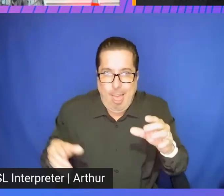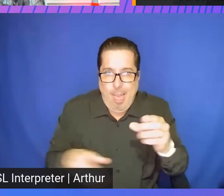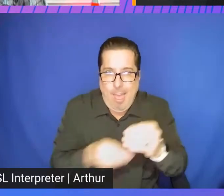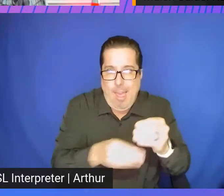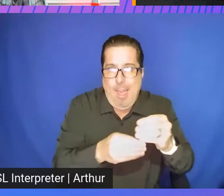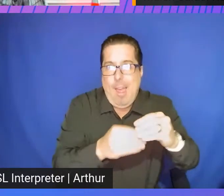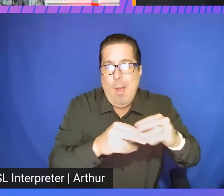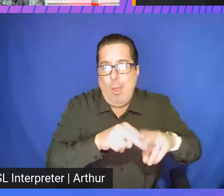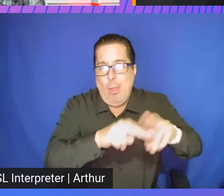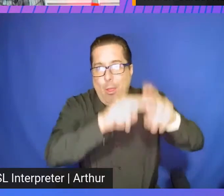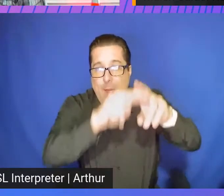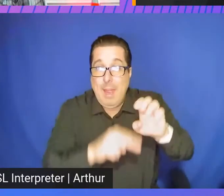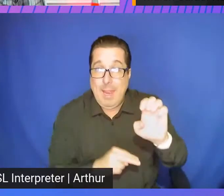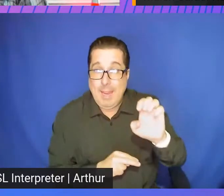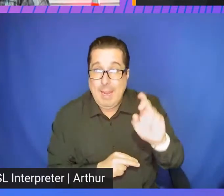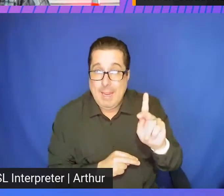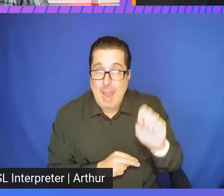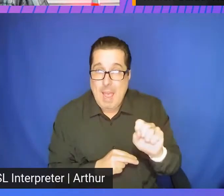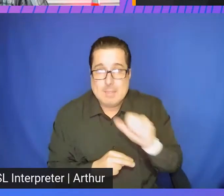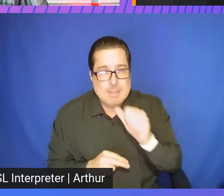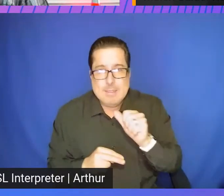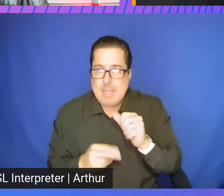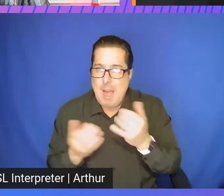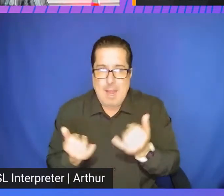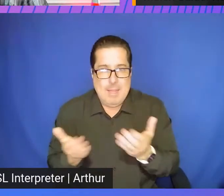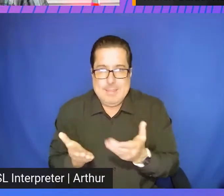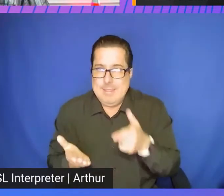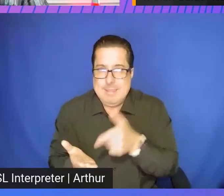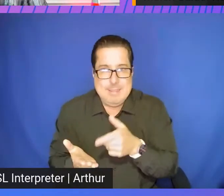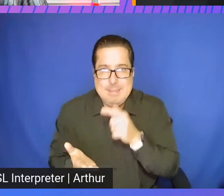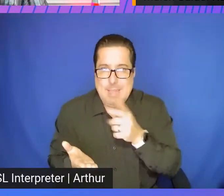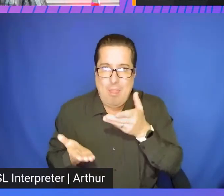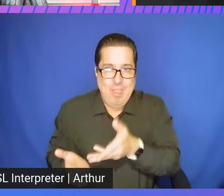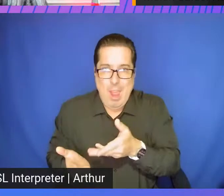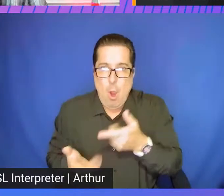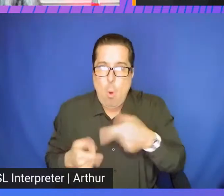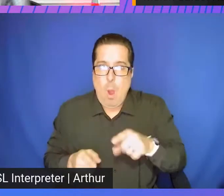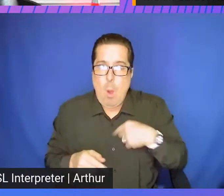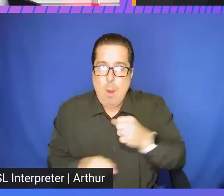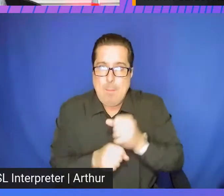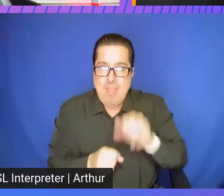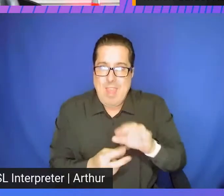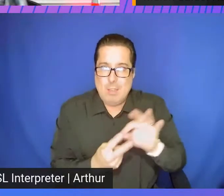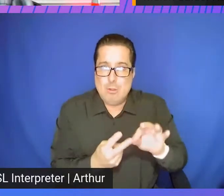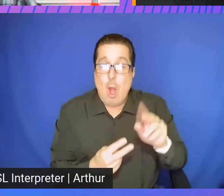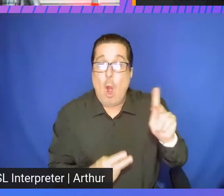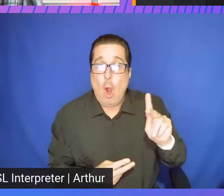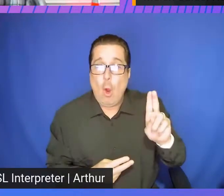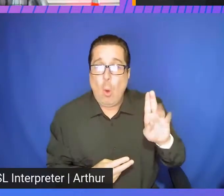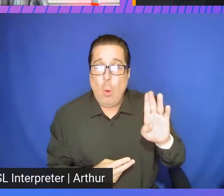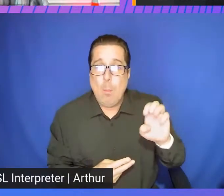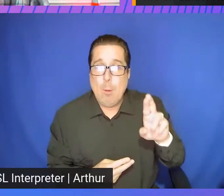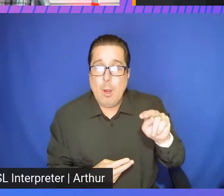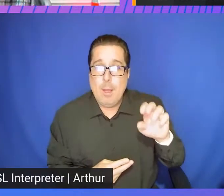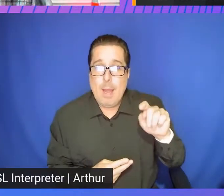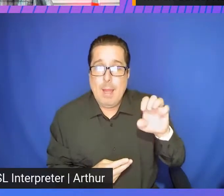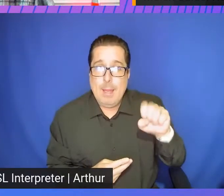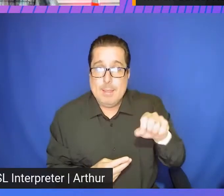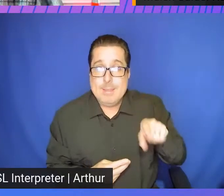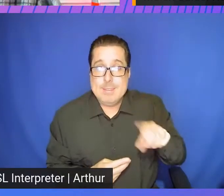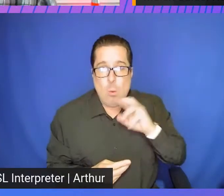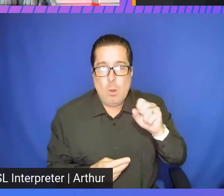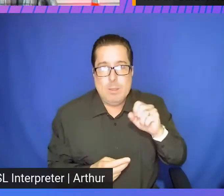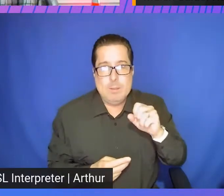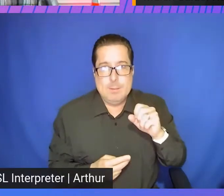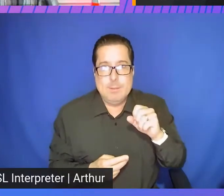EKS didn't exist at the time when we were making this choice, so it wasn't an option. Kubernetes was very bleeding